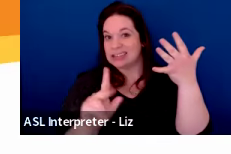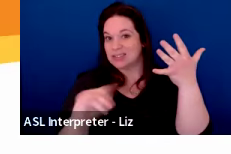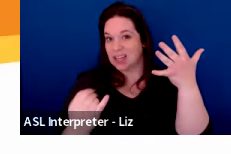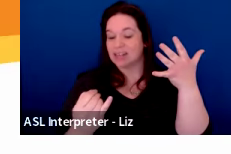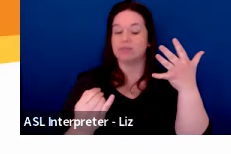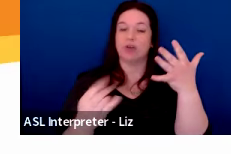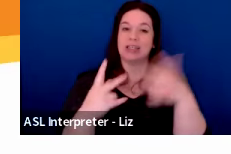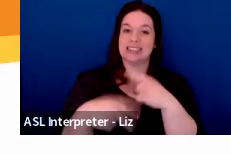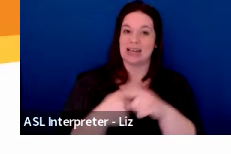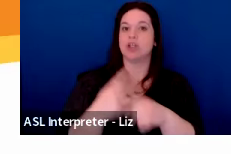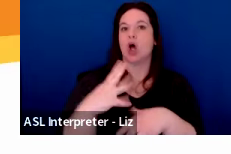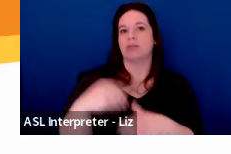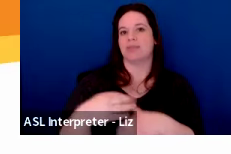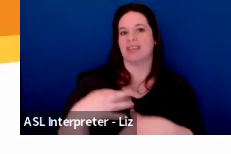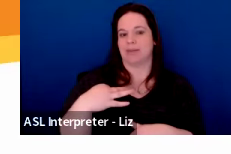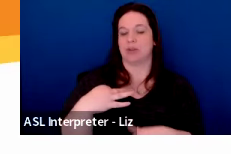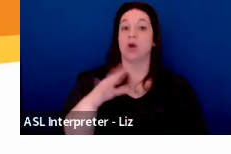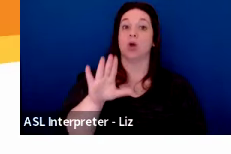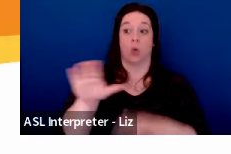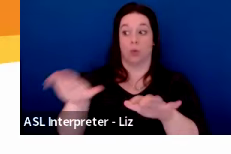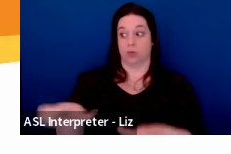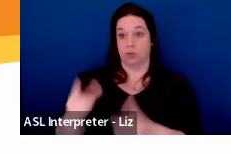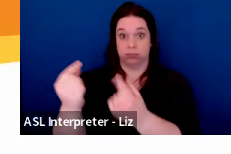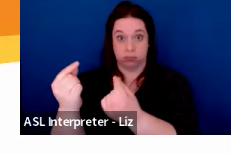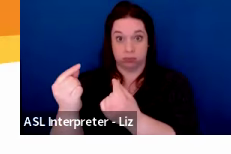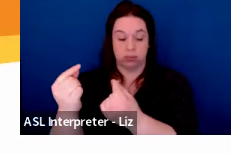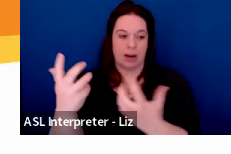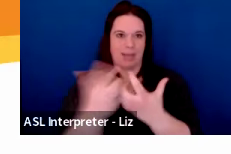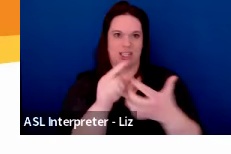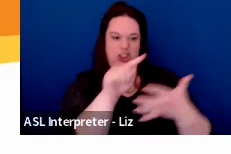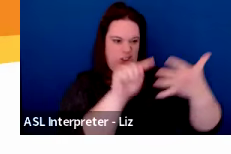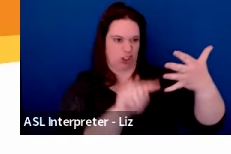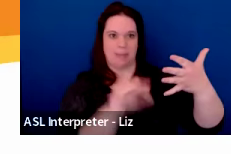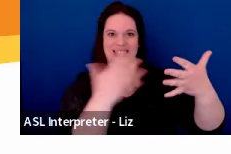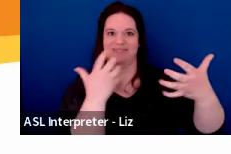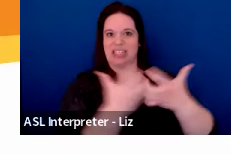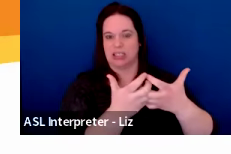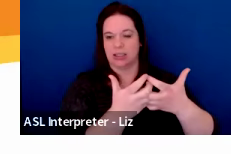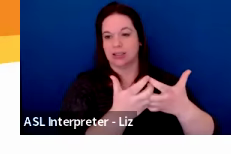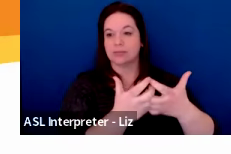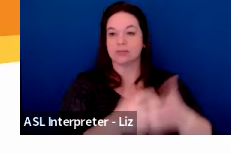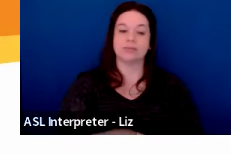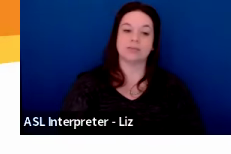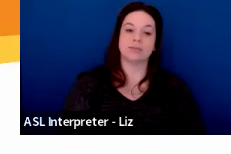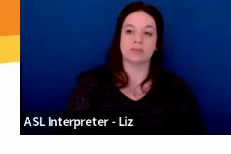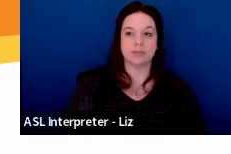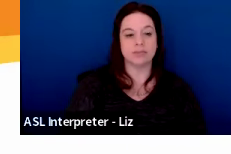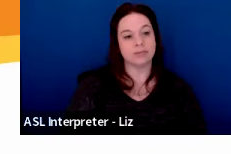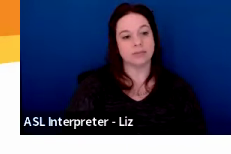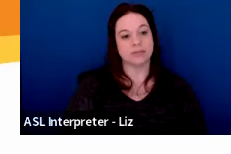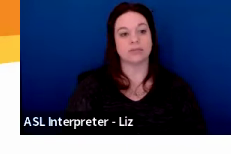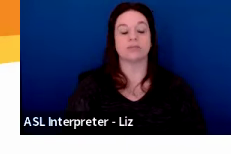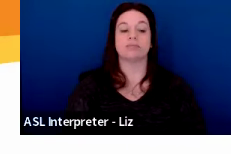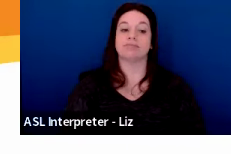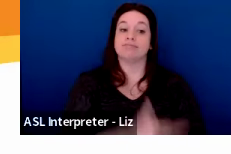is in the application, and you have to match the project type that best fits the project that you're trying to fund. As you